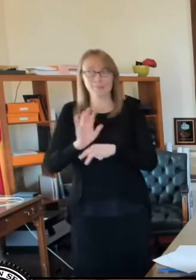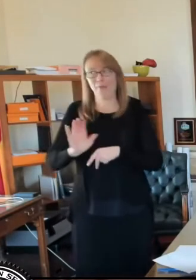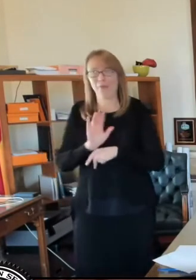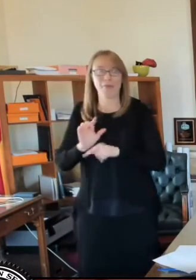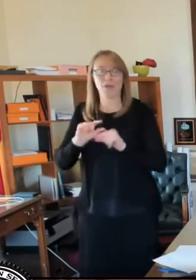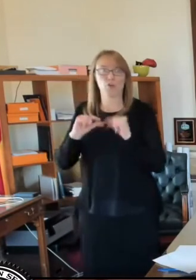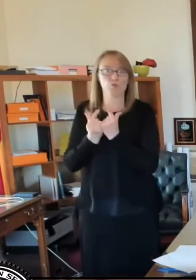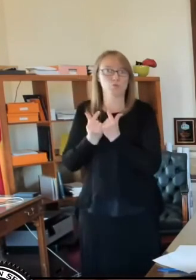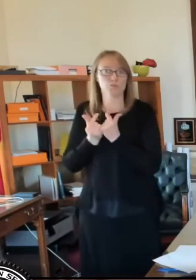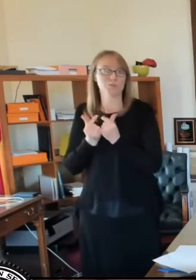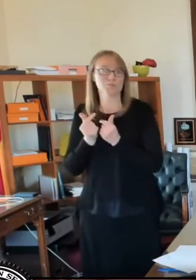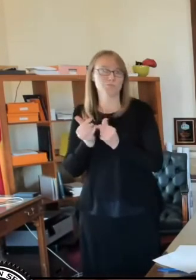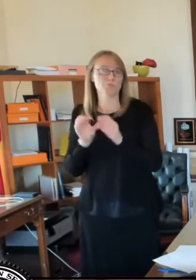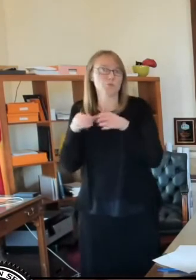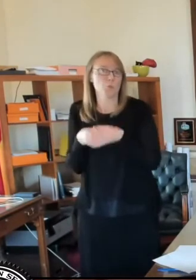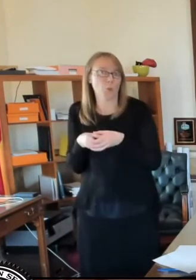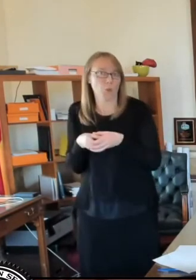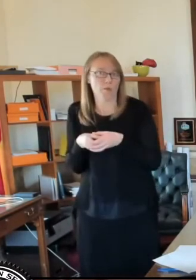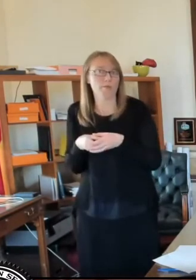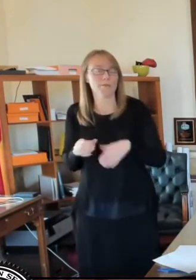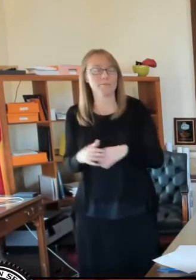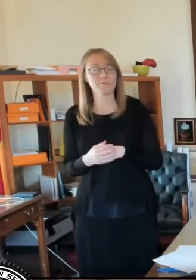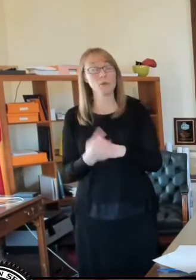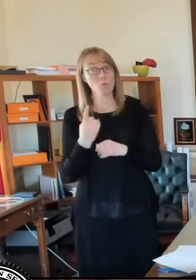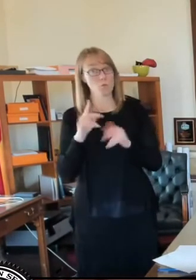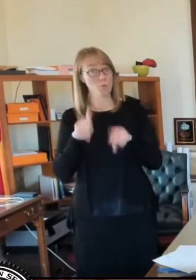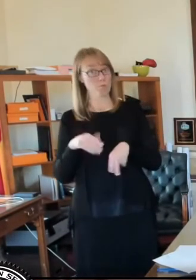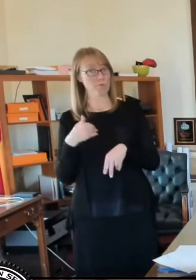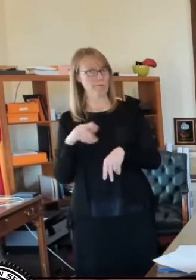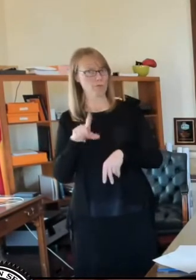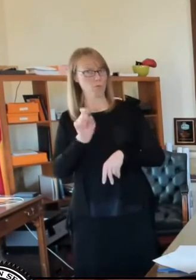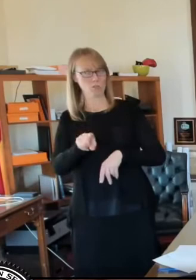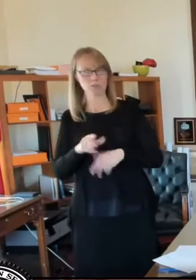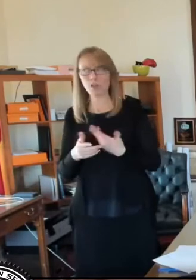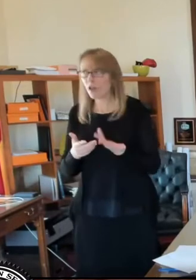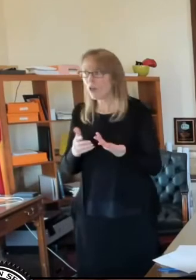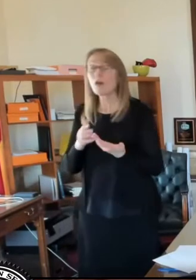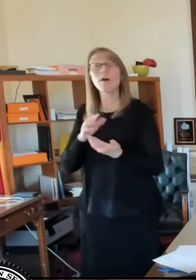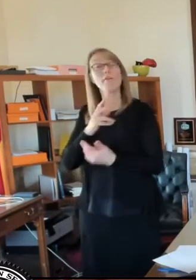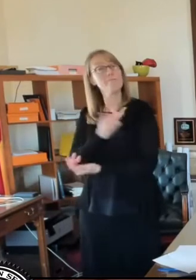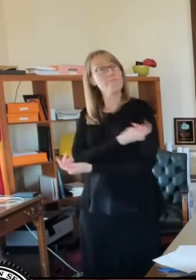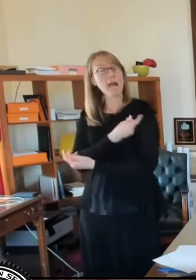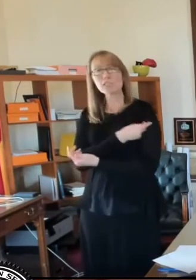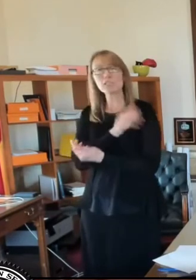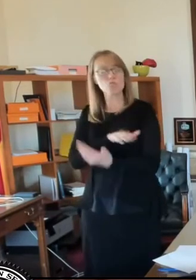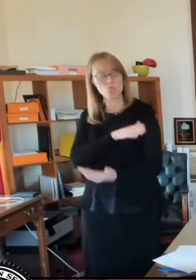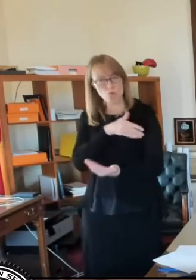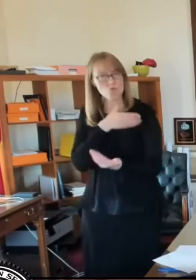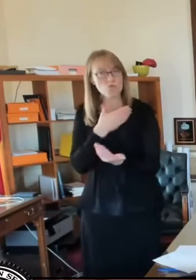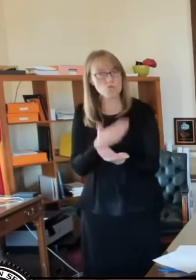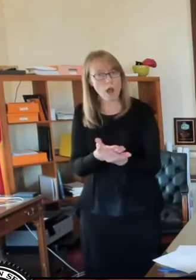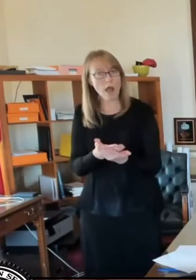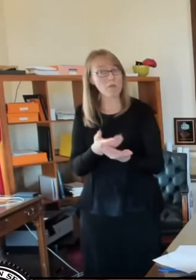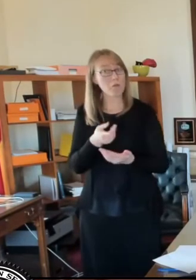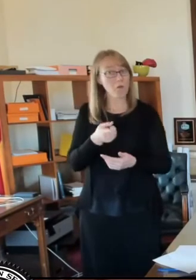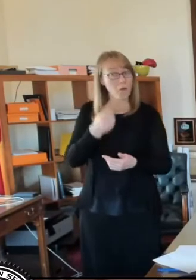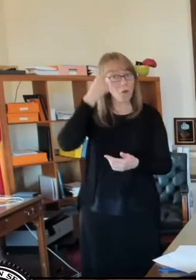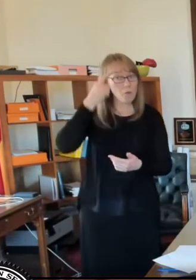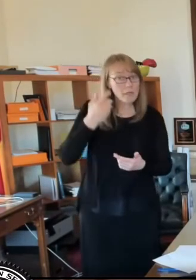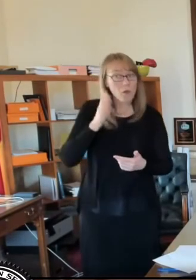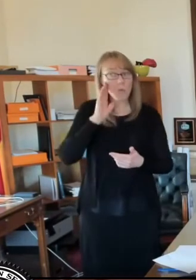that. So Saeed has a question, Mayor, about the arrival of the vaccine. Does it make sense to do a